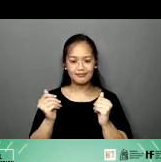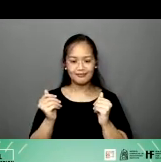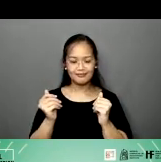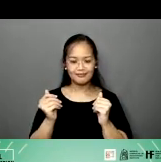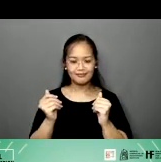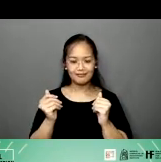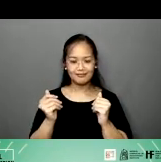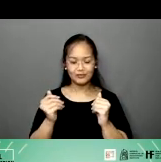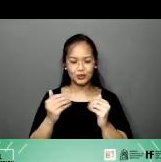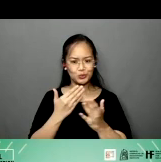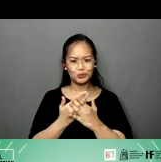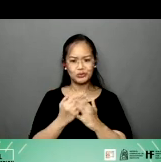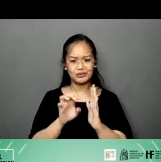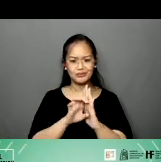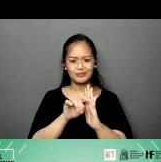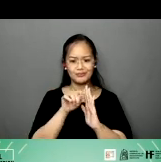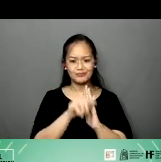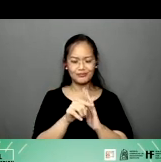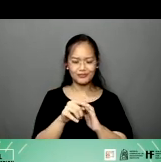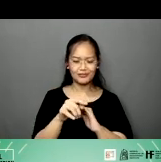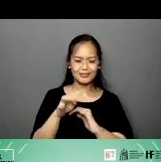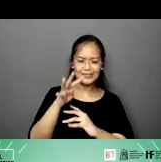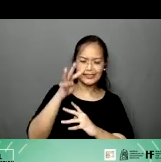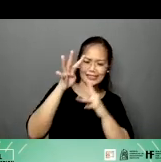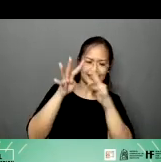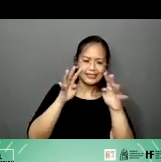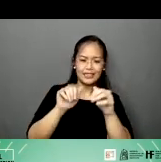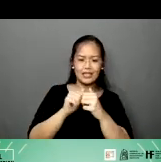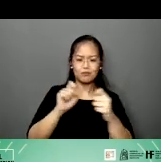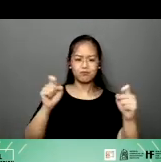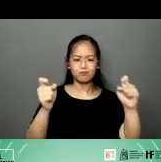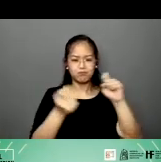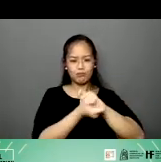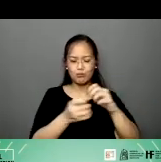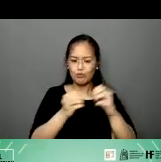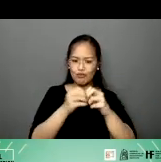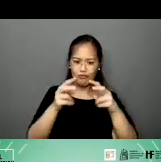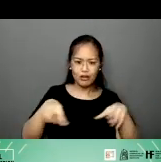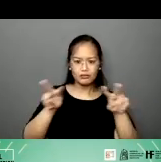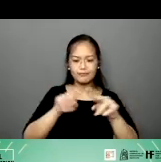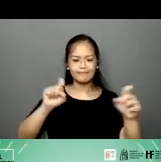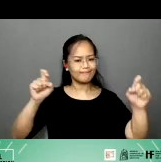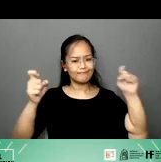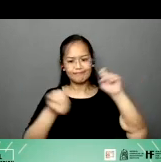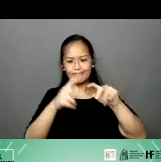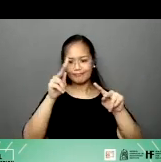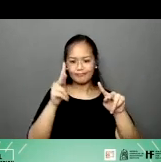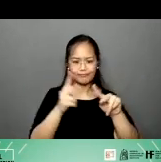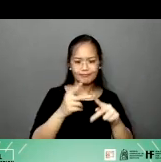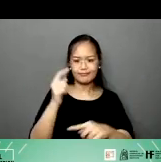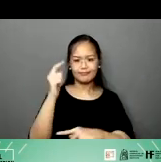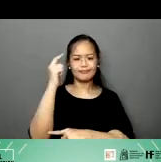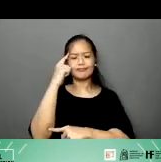It's a very good example of reimagining existing materials, adding value, transforming its purpose using